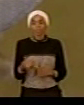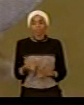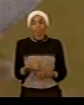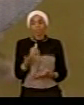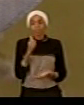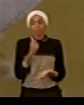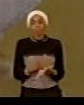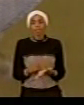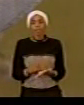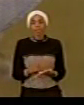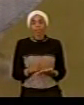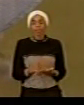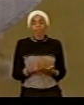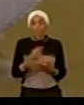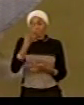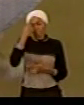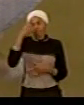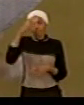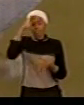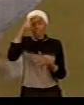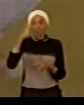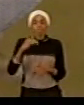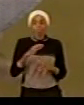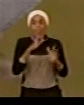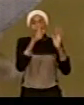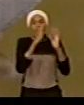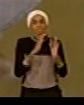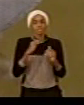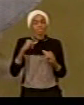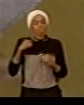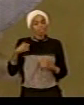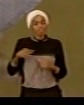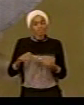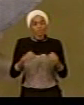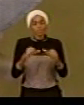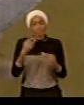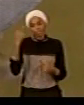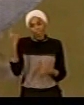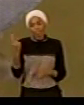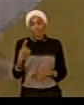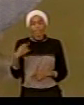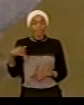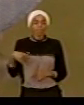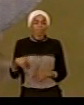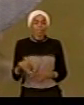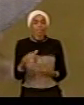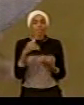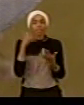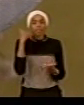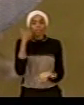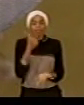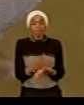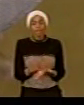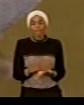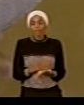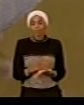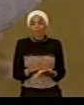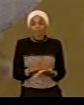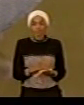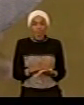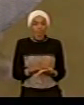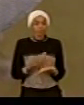forever. Amen. For his mercies endureth forever. Amen.